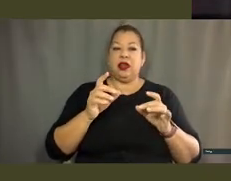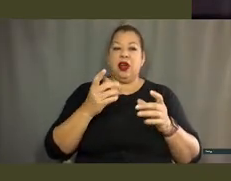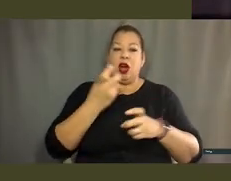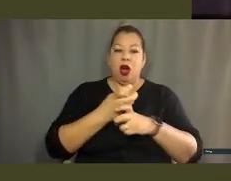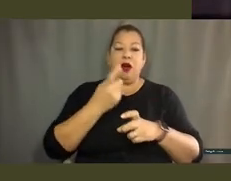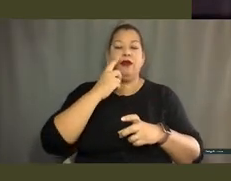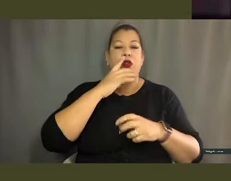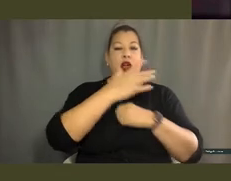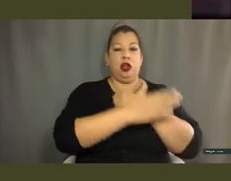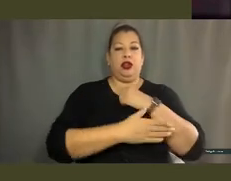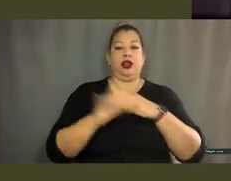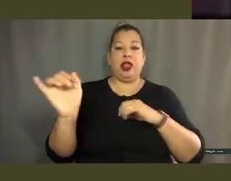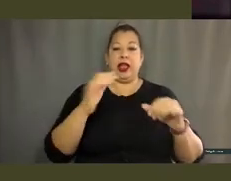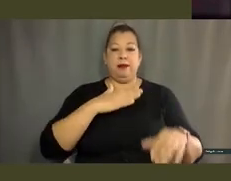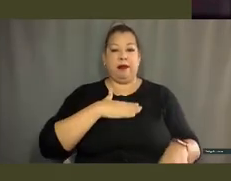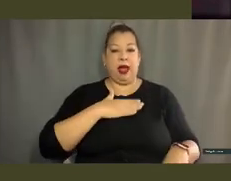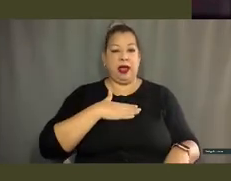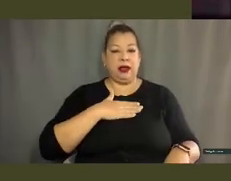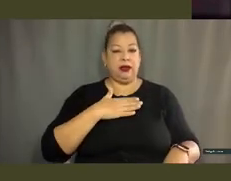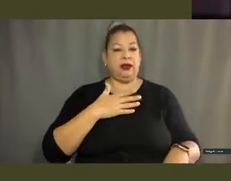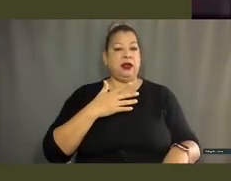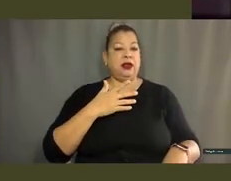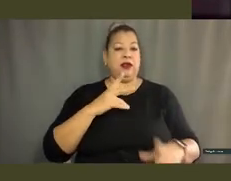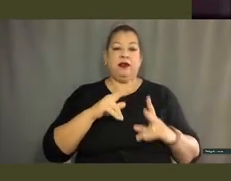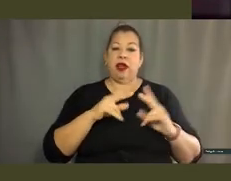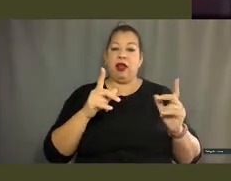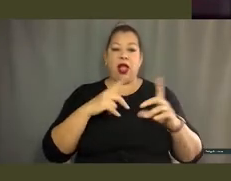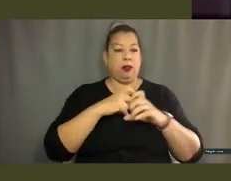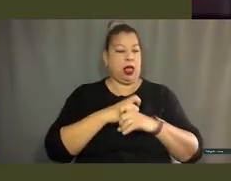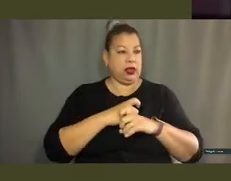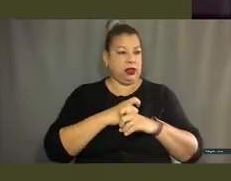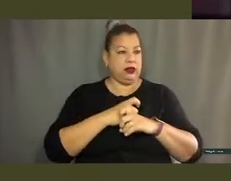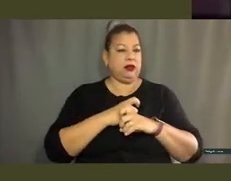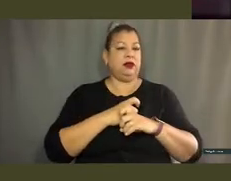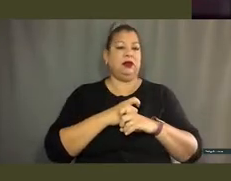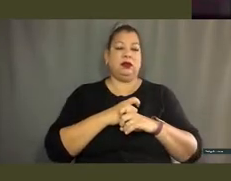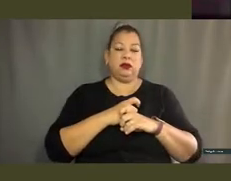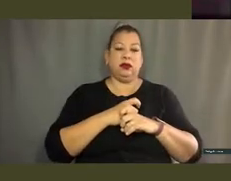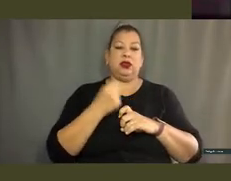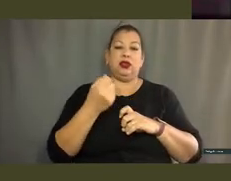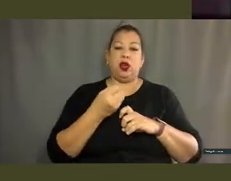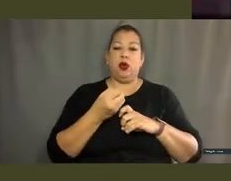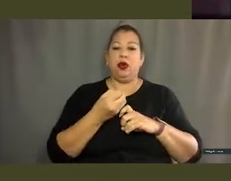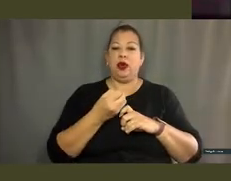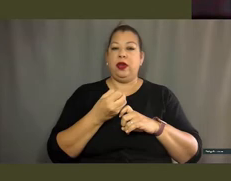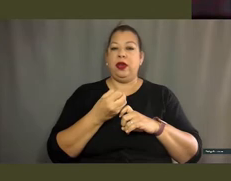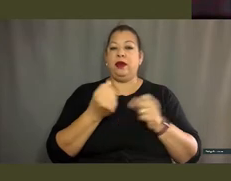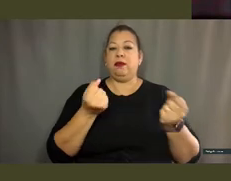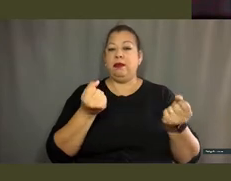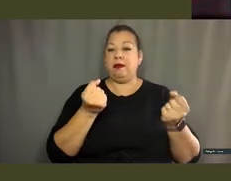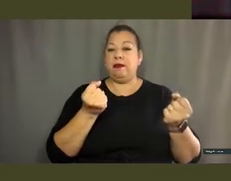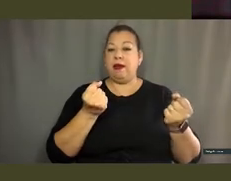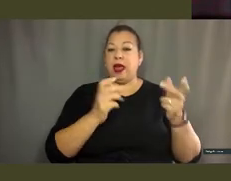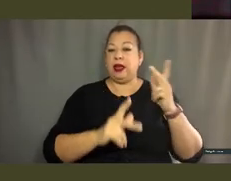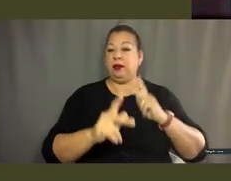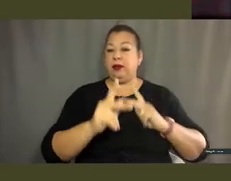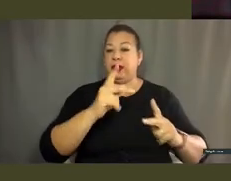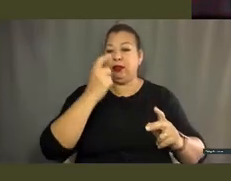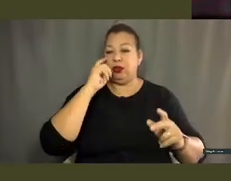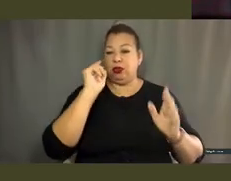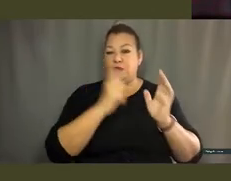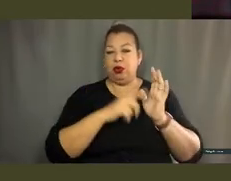change is already making our diversity to be fragile. So little people are seeing it from the angle of environmental